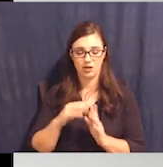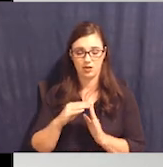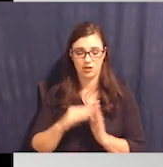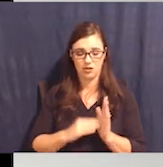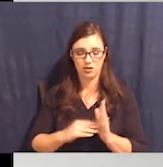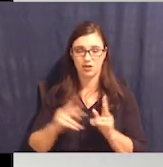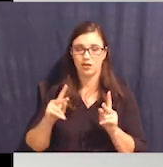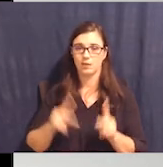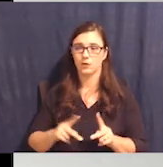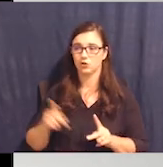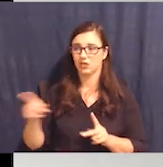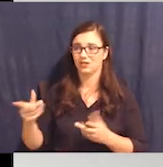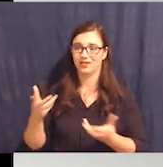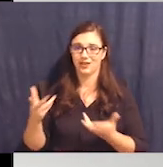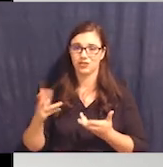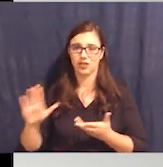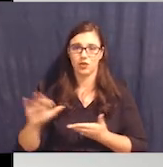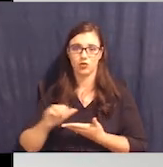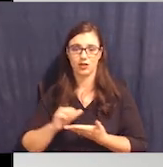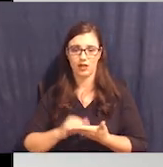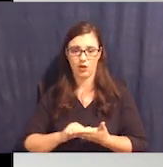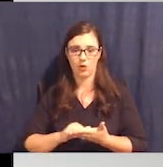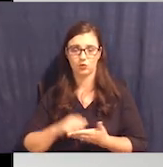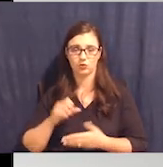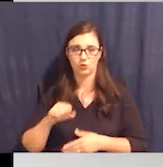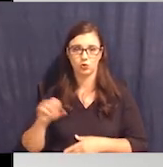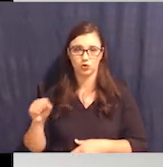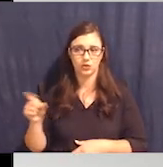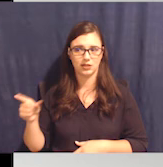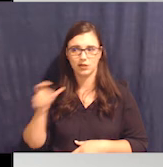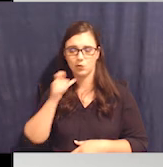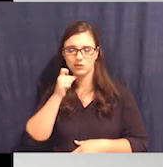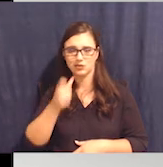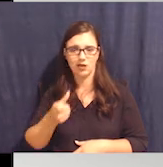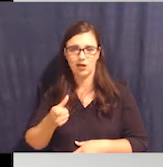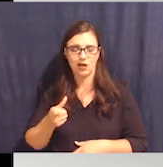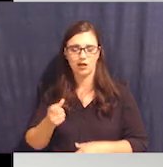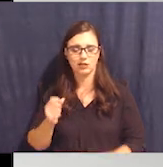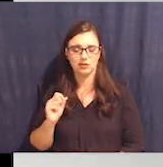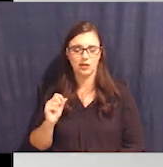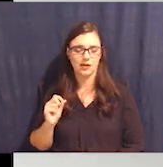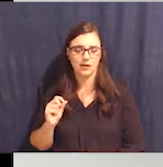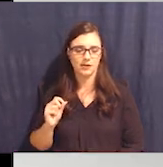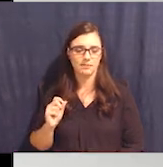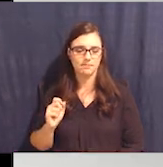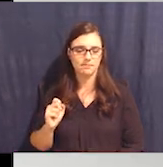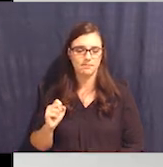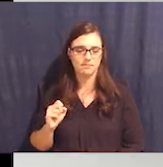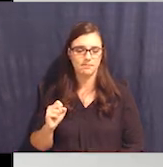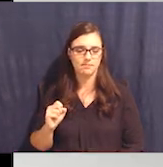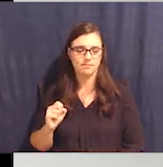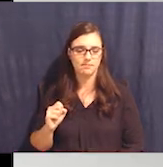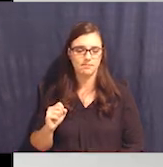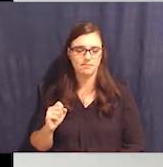they applied that the person that was handling their account there at Social Security was not,